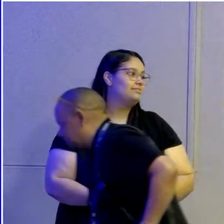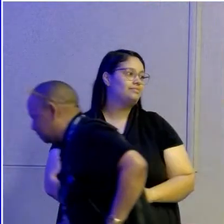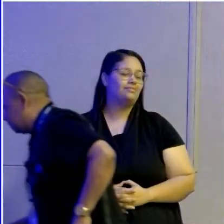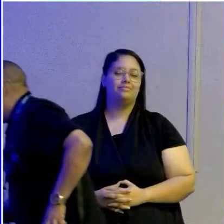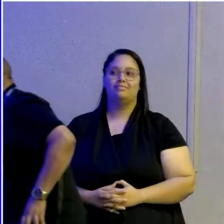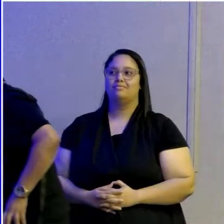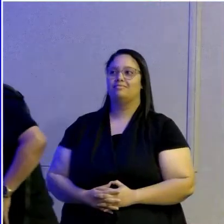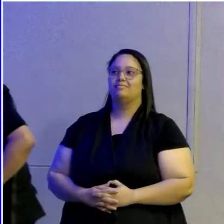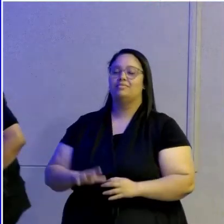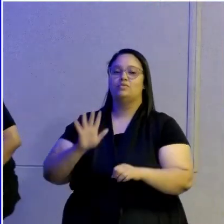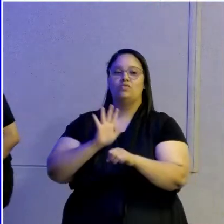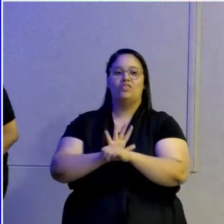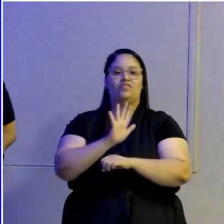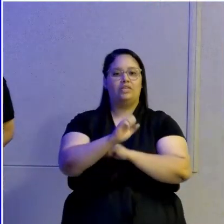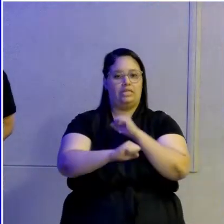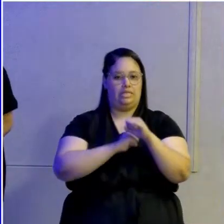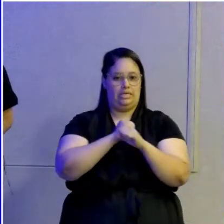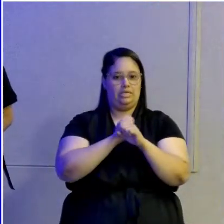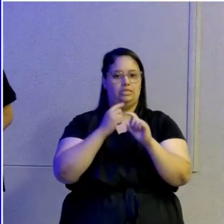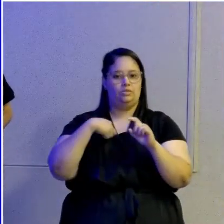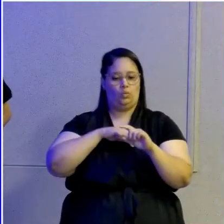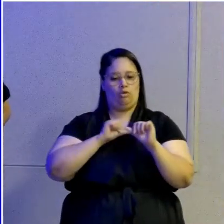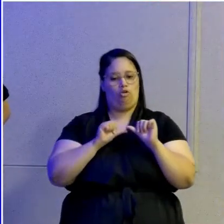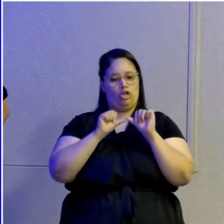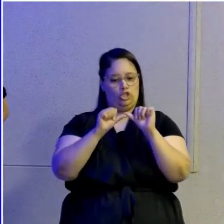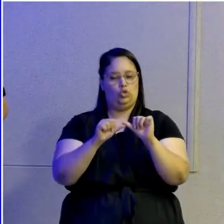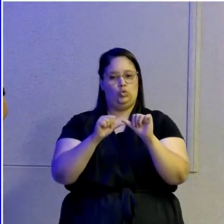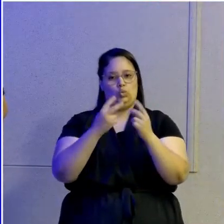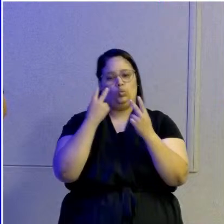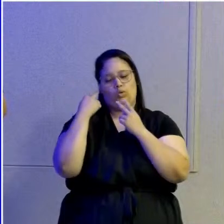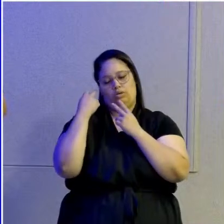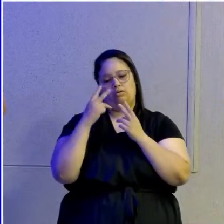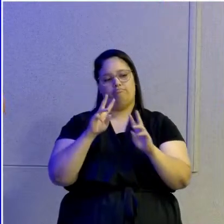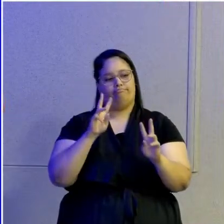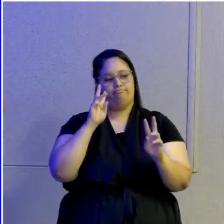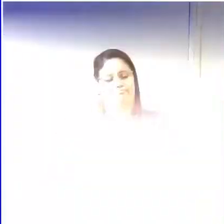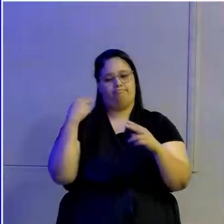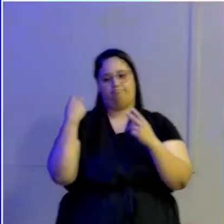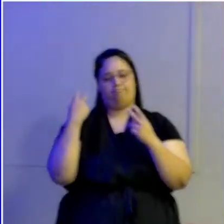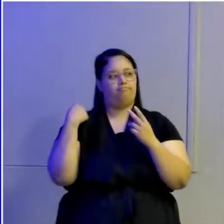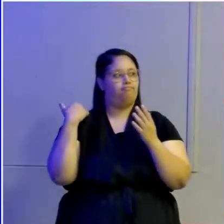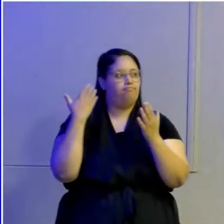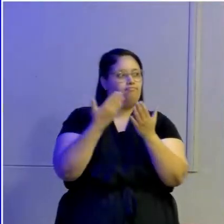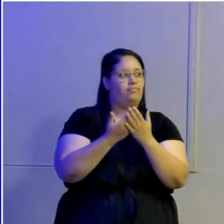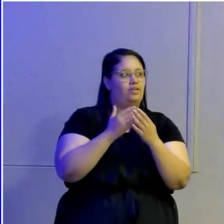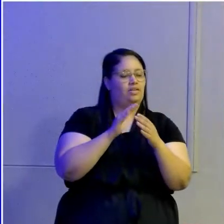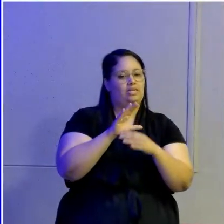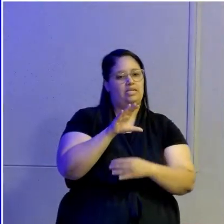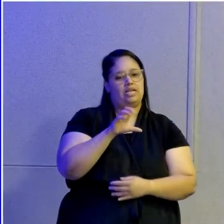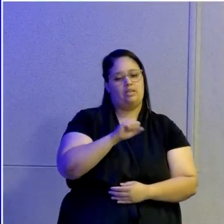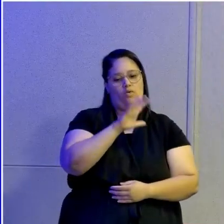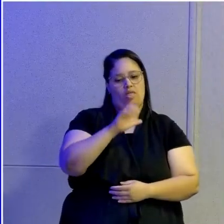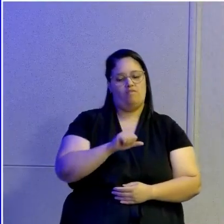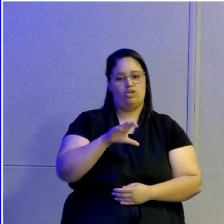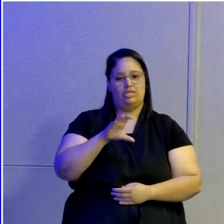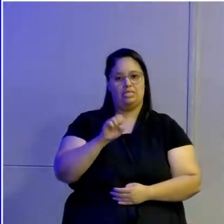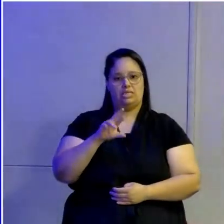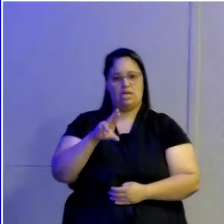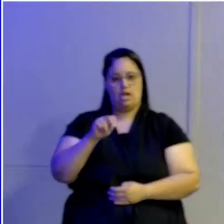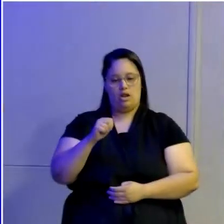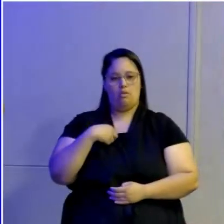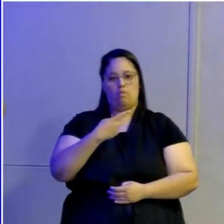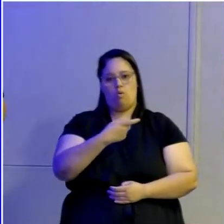The 15 years, we continue again with the reflections of the 15 years of the CERN by